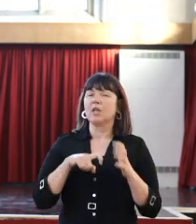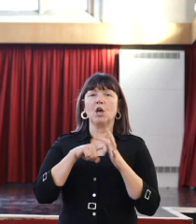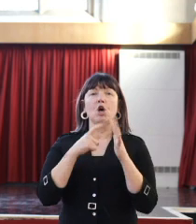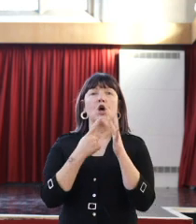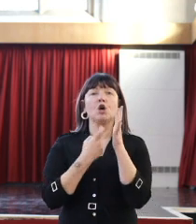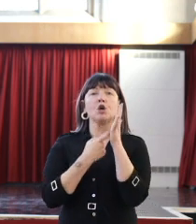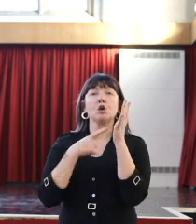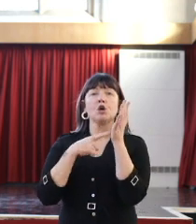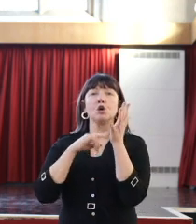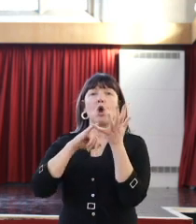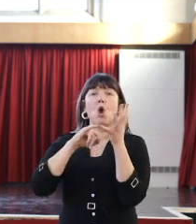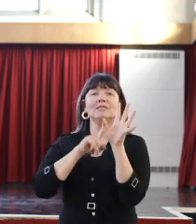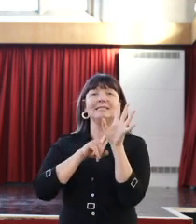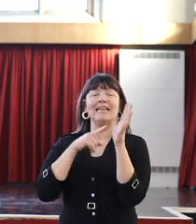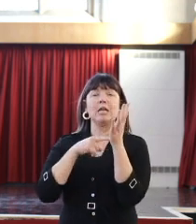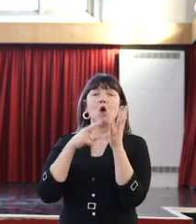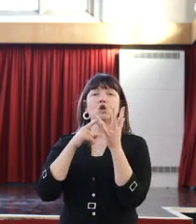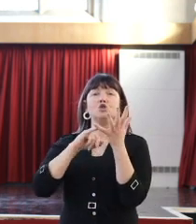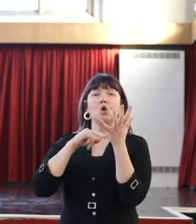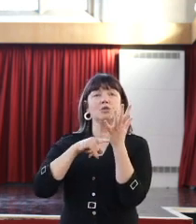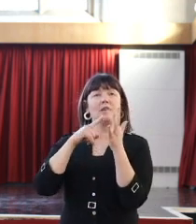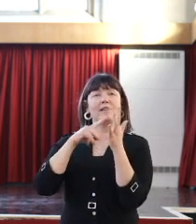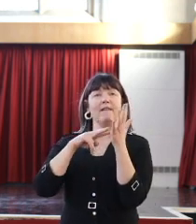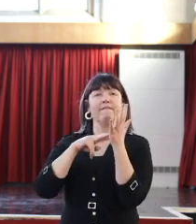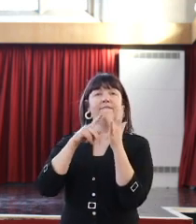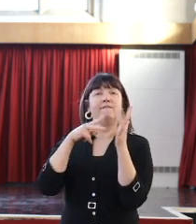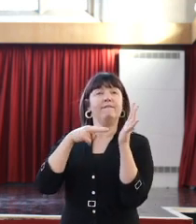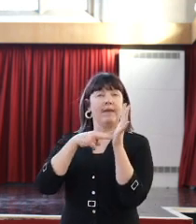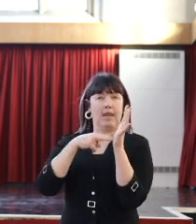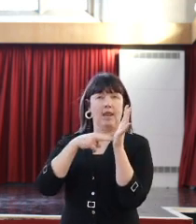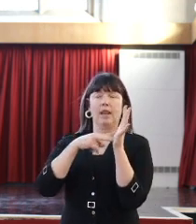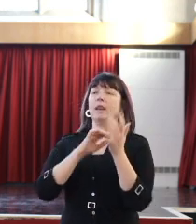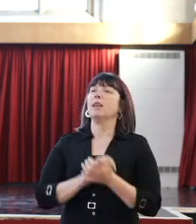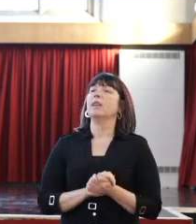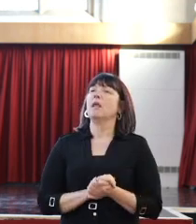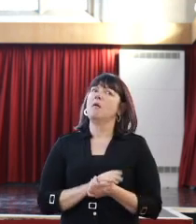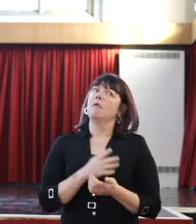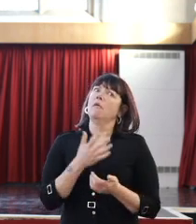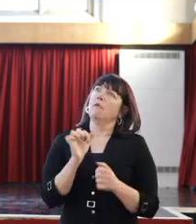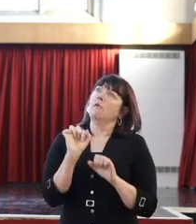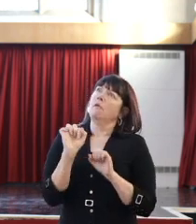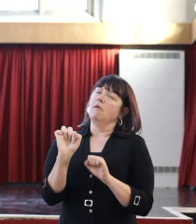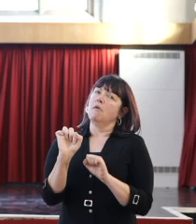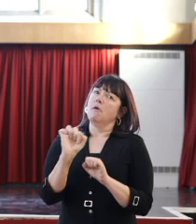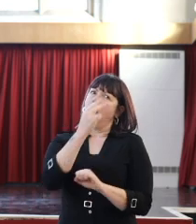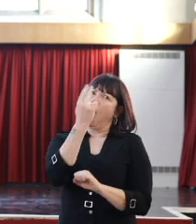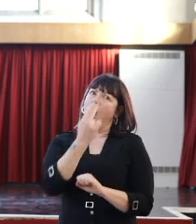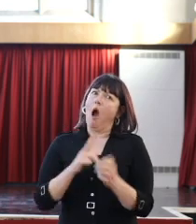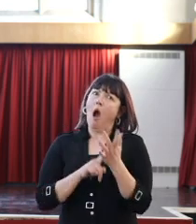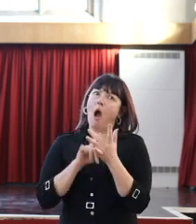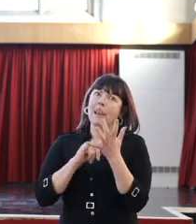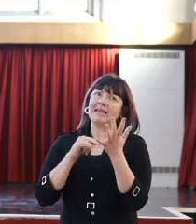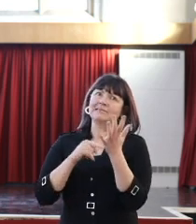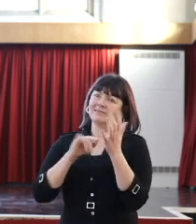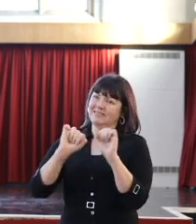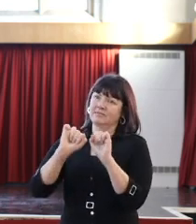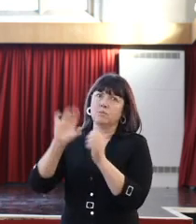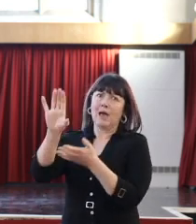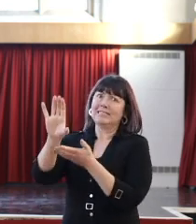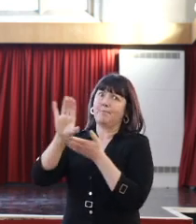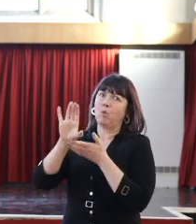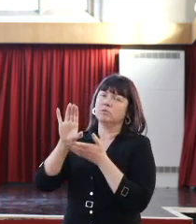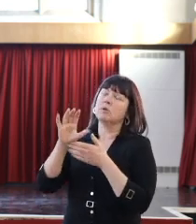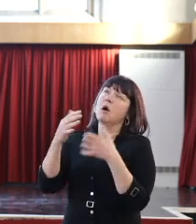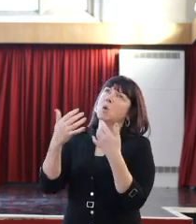Kirstie Tostevin from our amazingly wonderful sponsors, Artlist, who are very